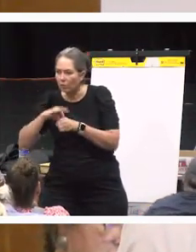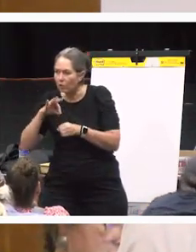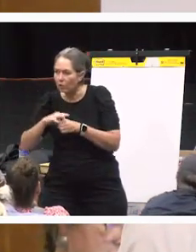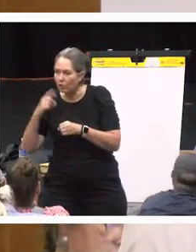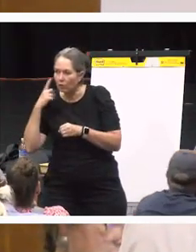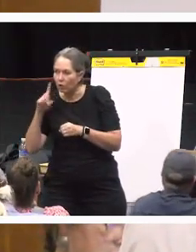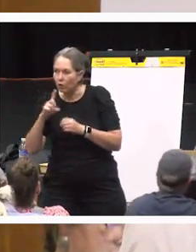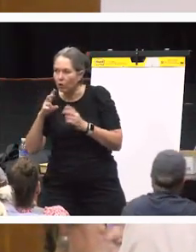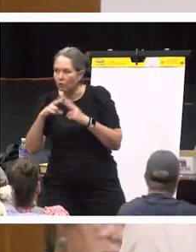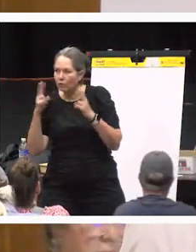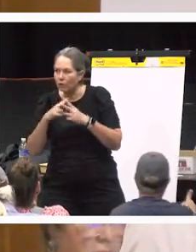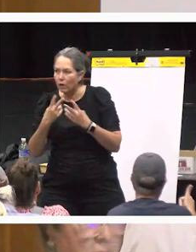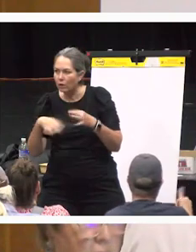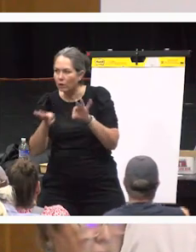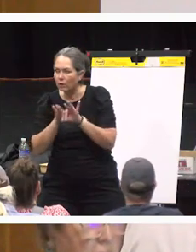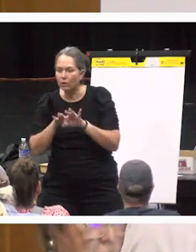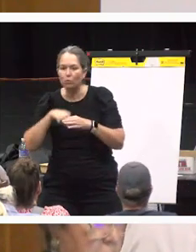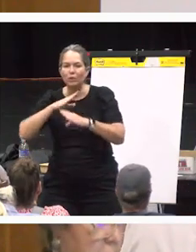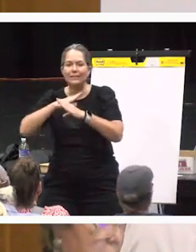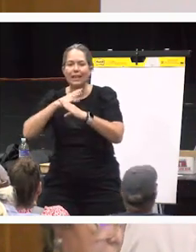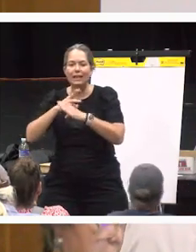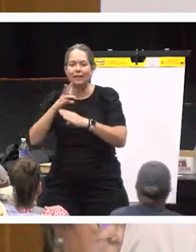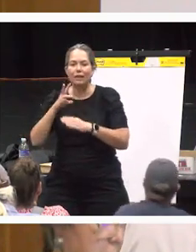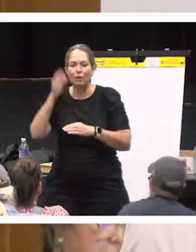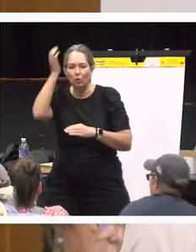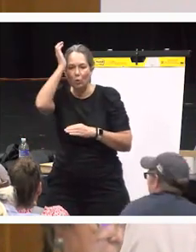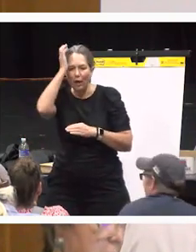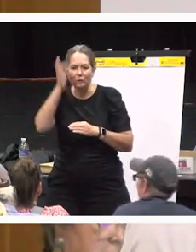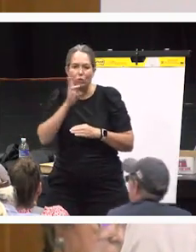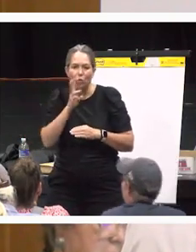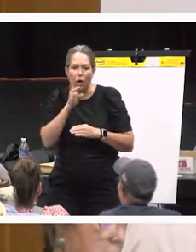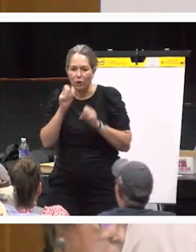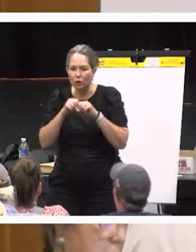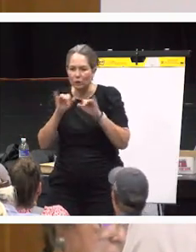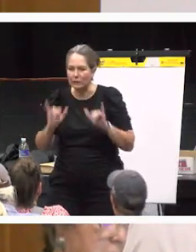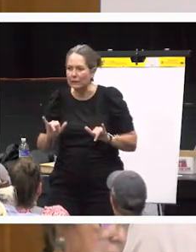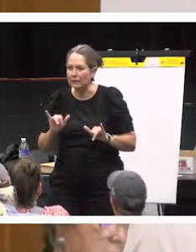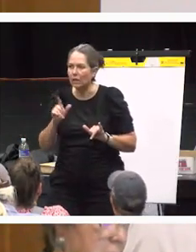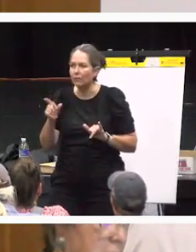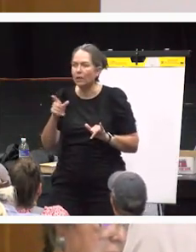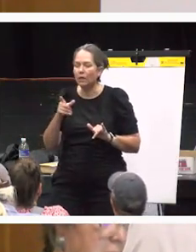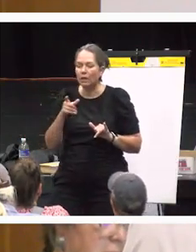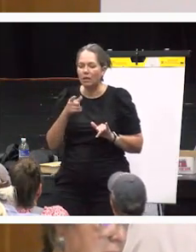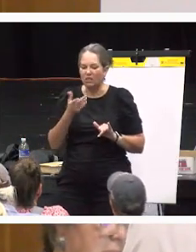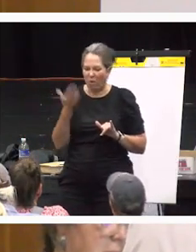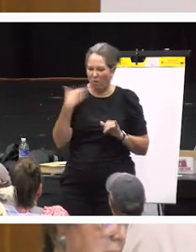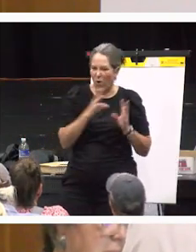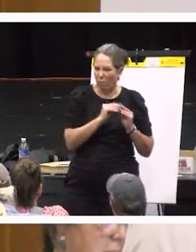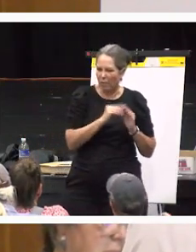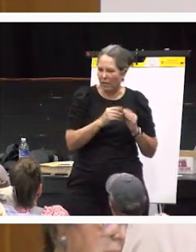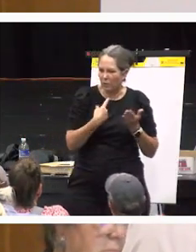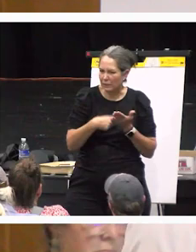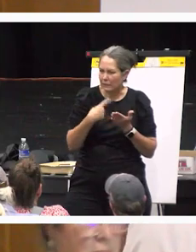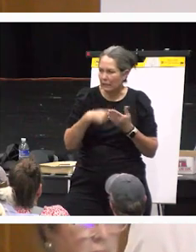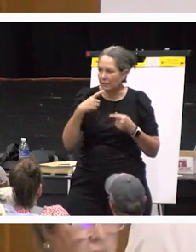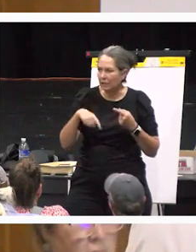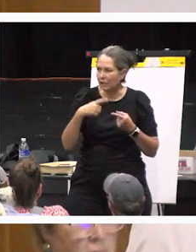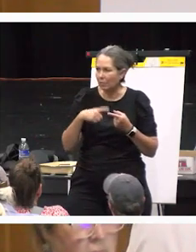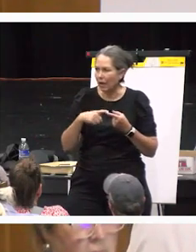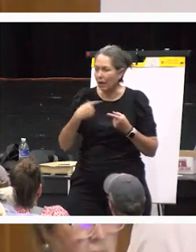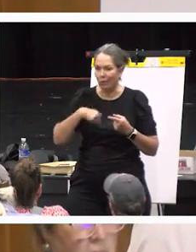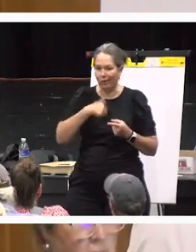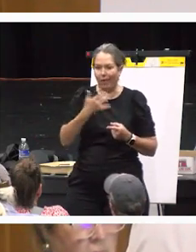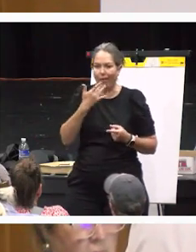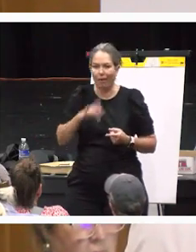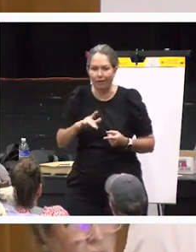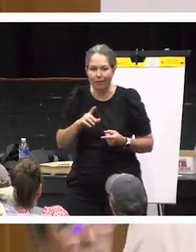super important is protect the wastewater system. As we heard it described at the last meeting, it sounded as if that we were very, very lucky